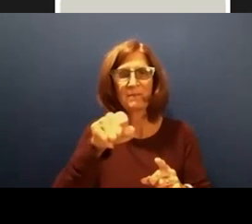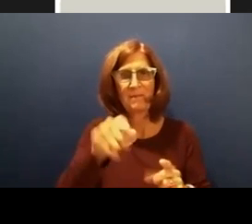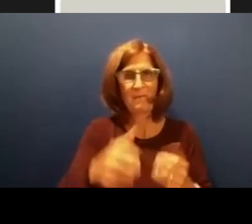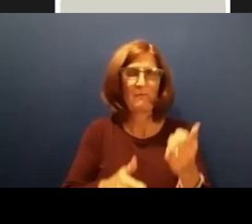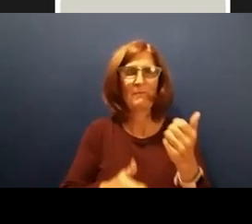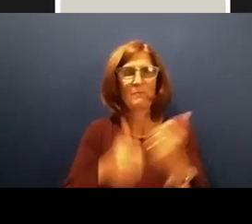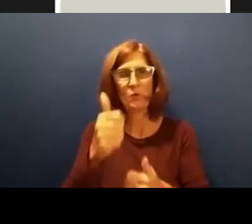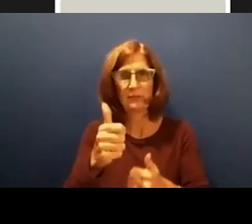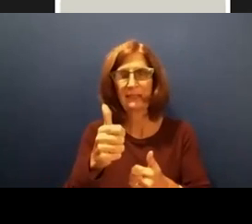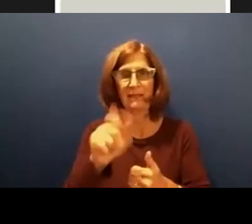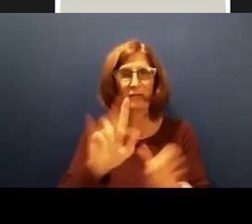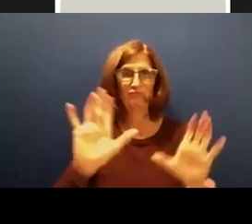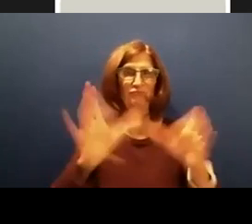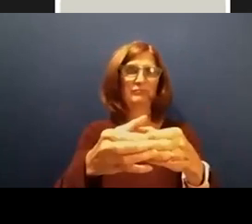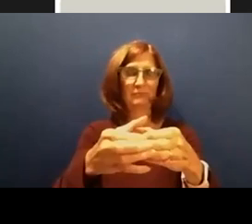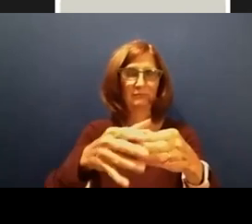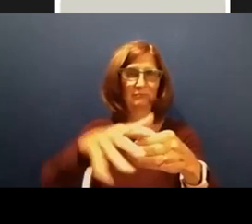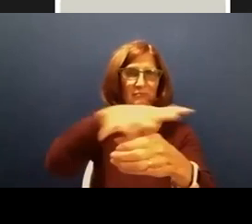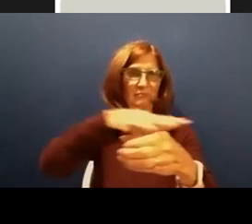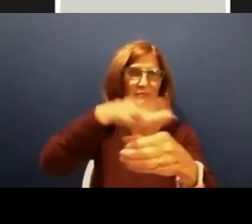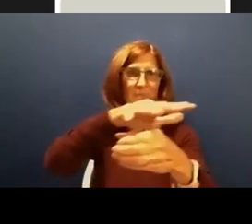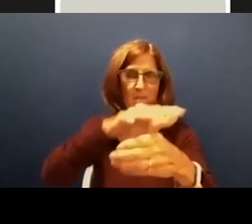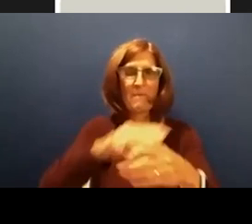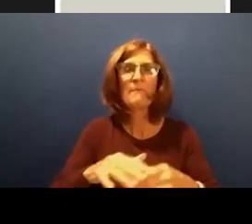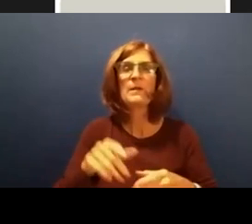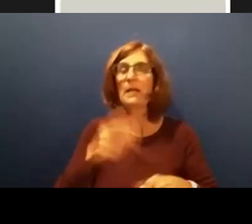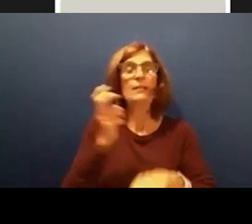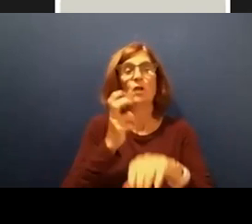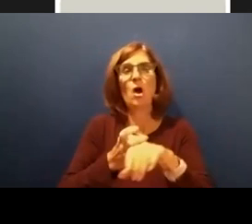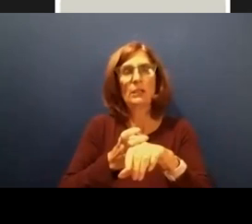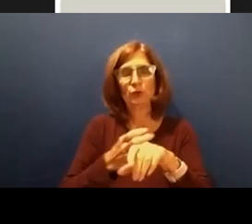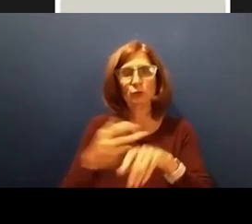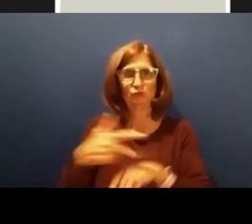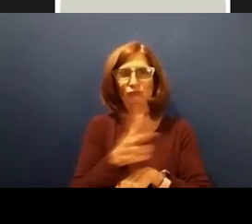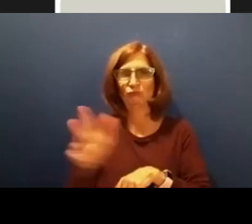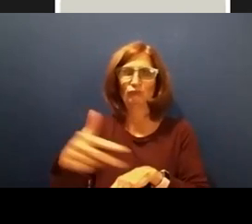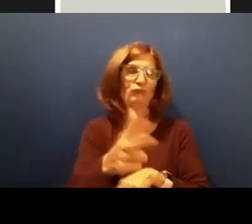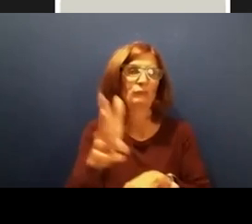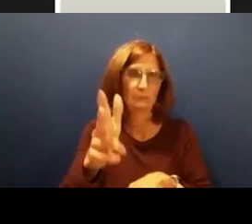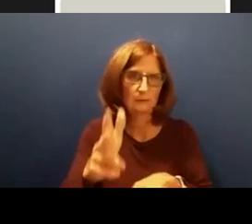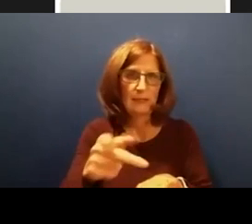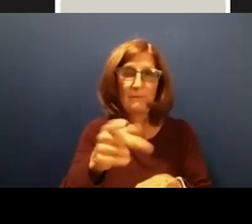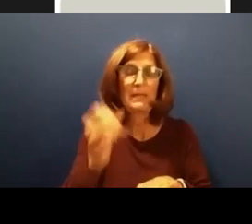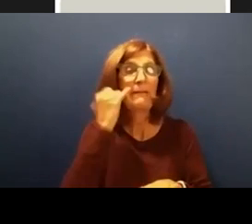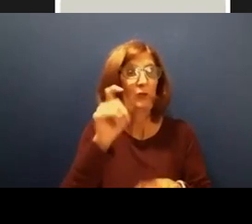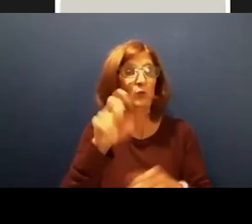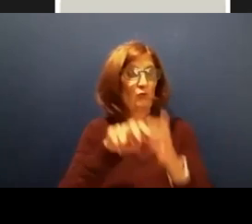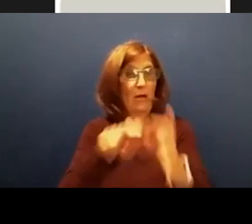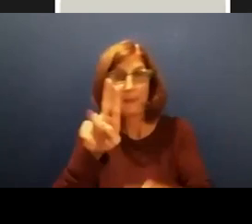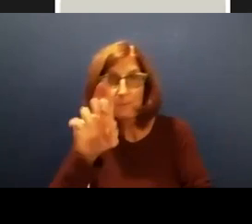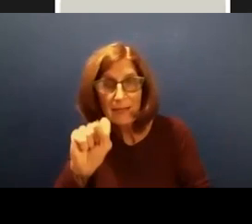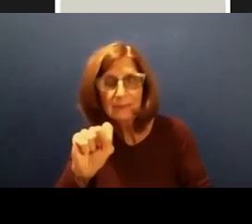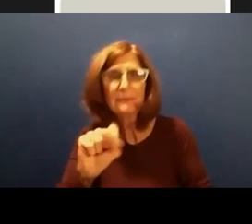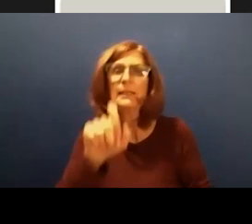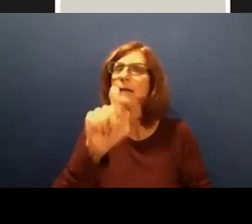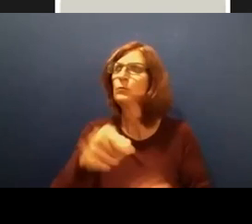kind of isolated, but also very hard to get to. There are only maybe 2 or 3 buses that go up there. And so moving forward, as we start